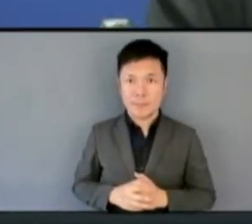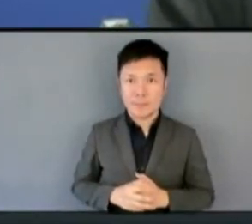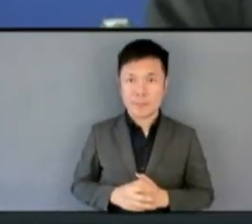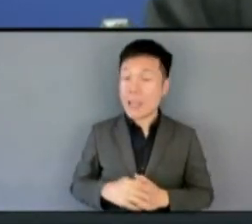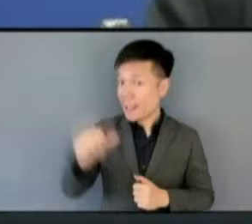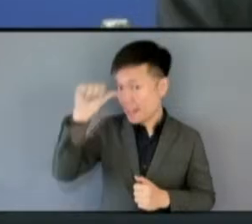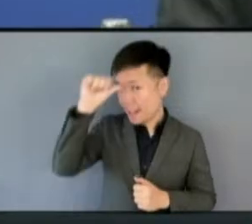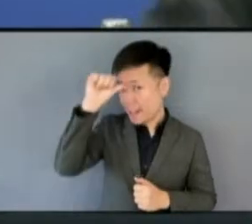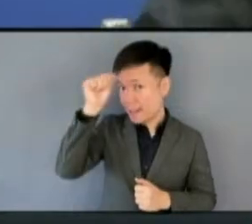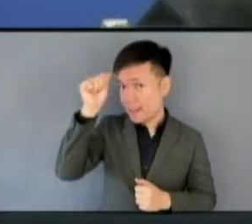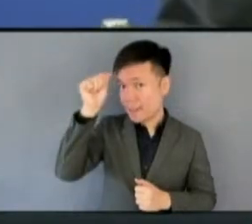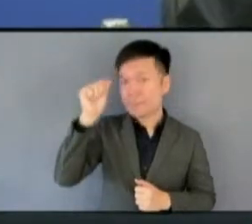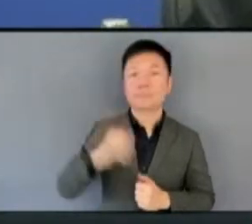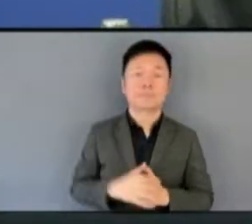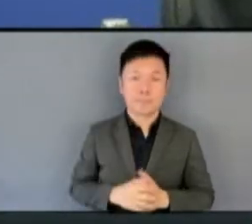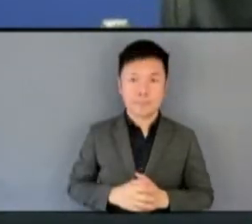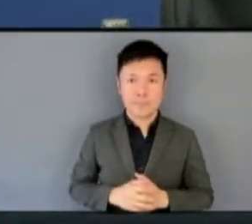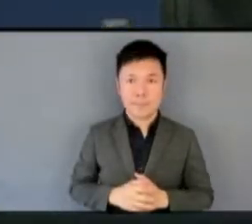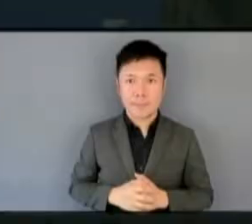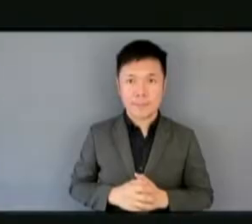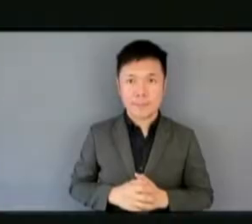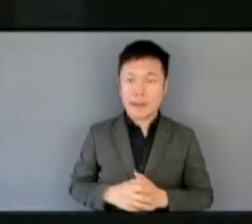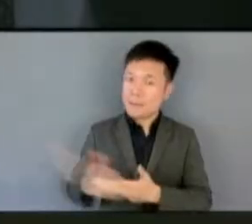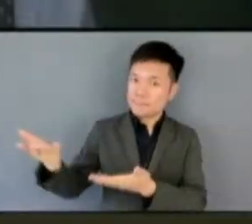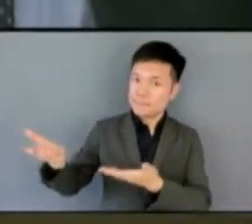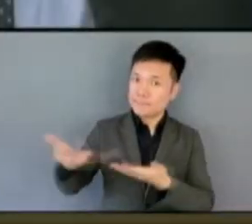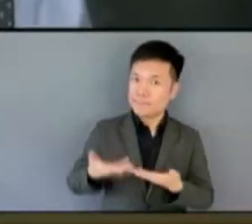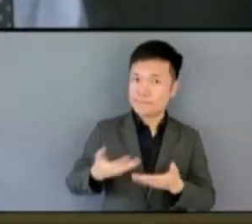India, whom I now invite to take the floor.